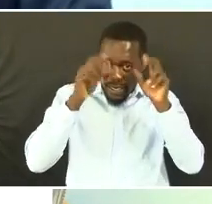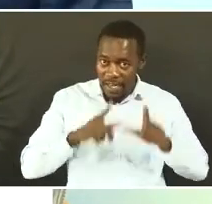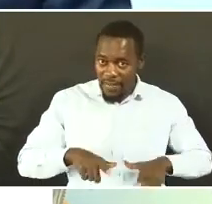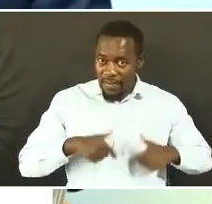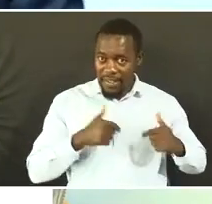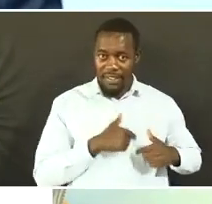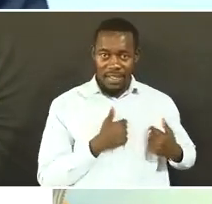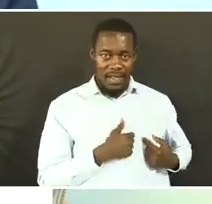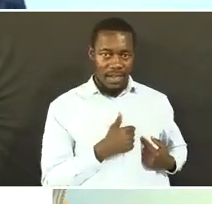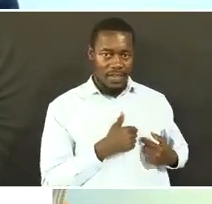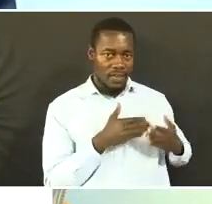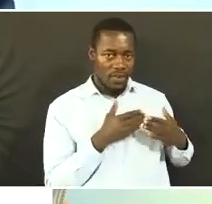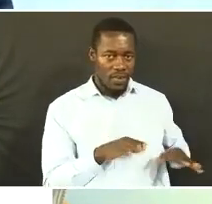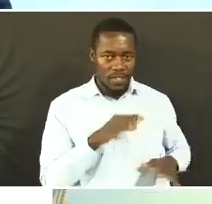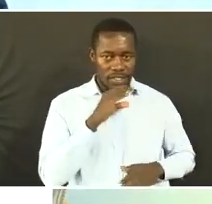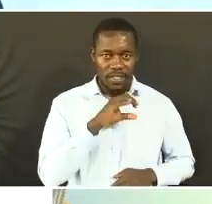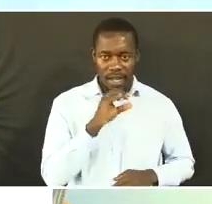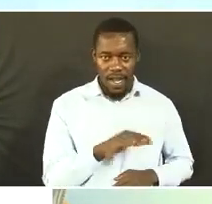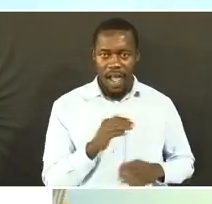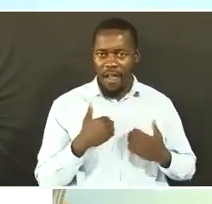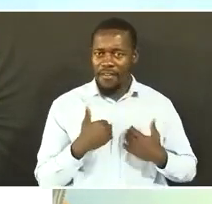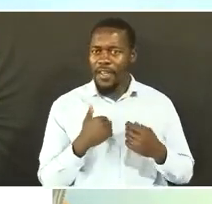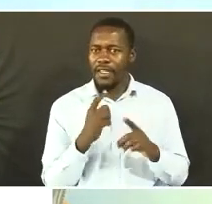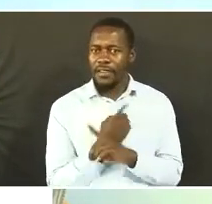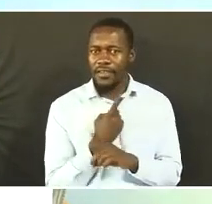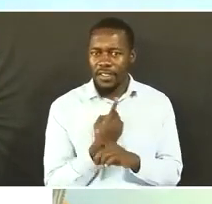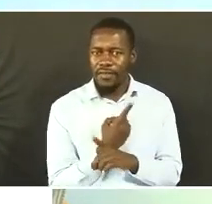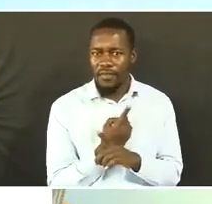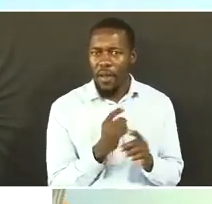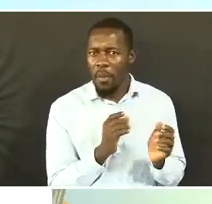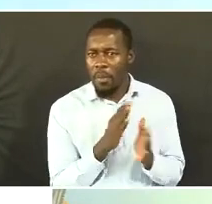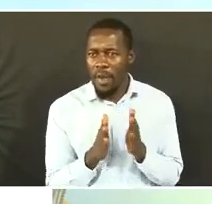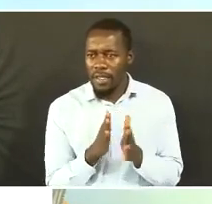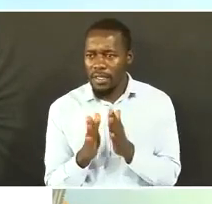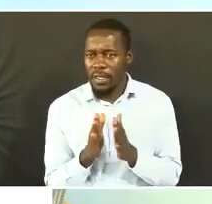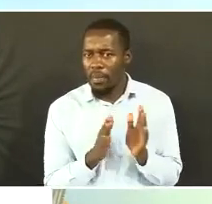in his heart. His resolutions to try and steady the ship